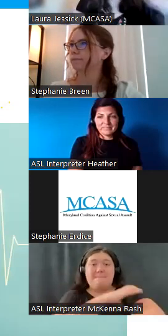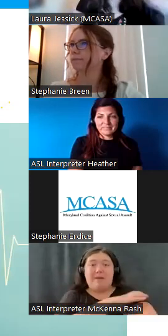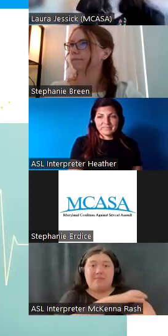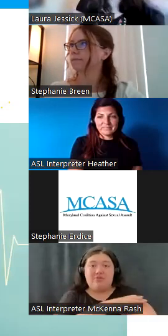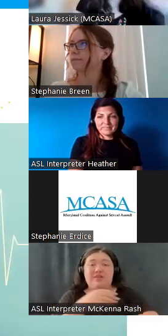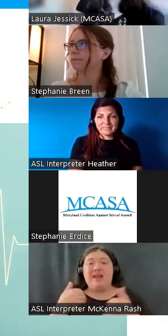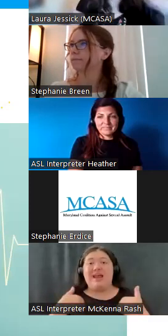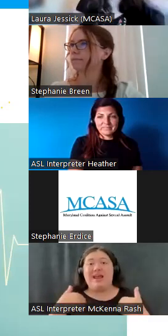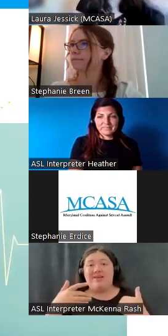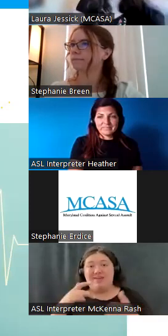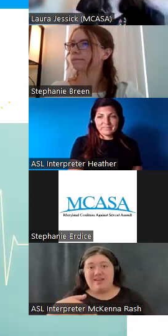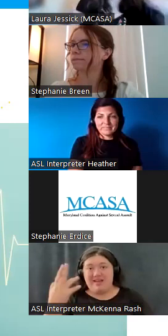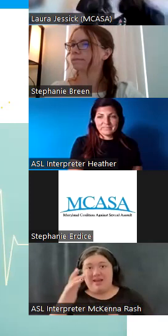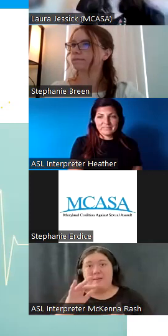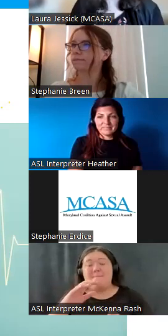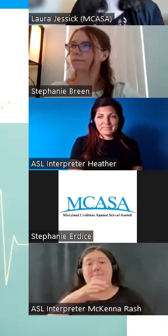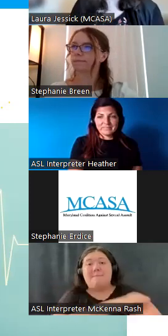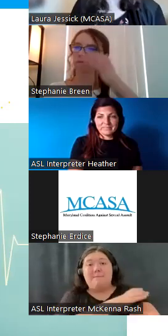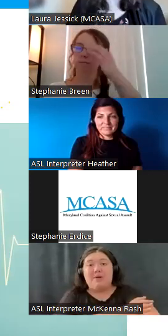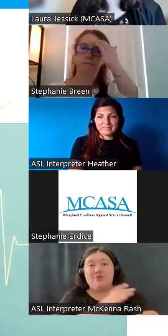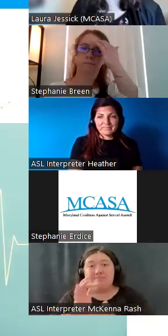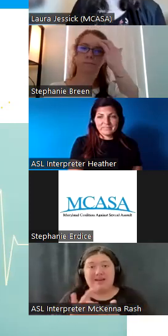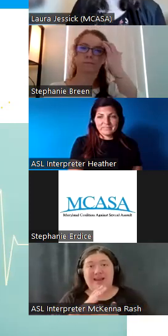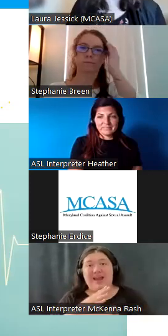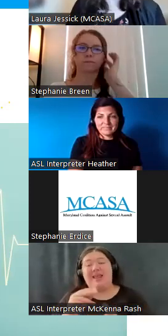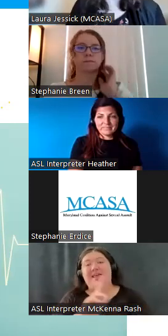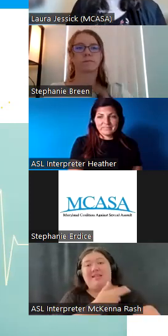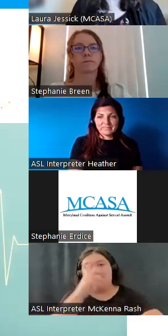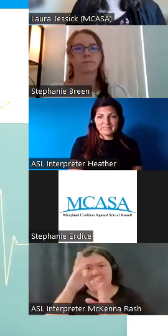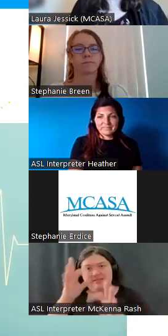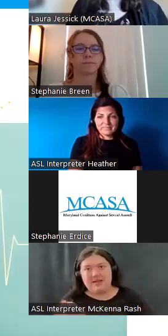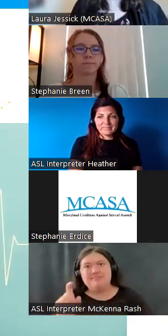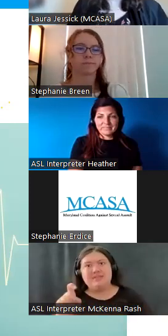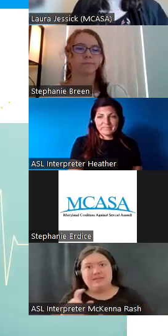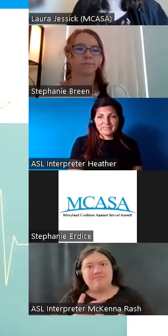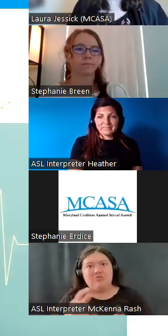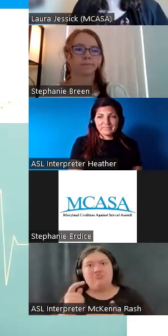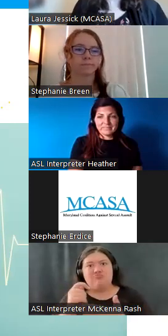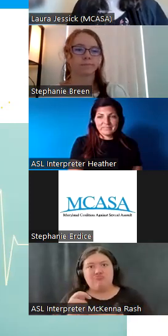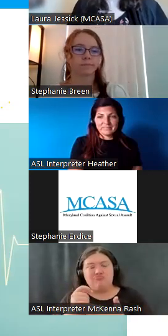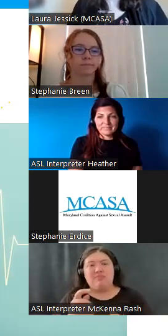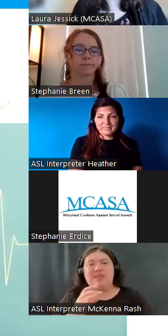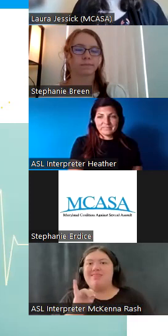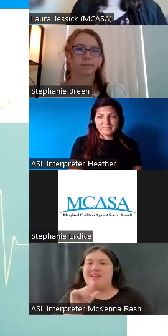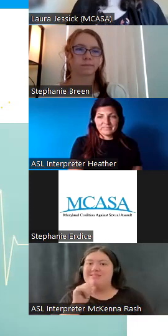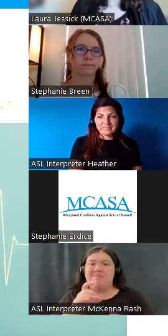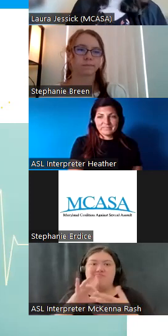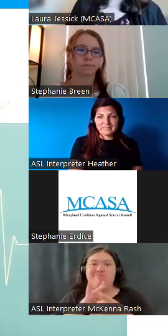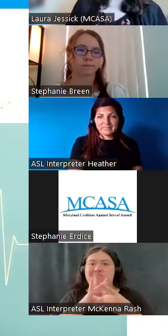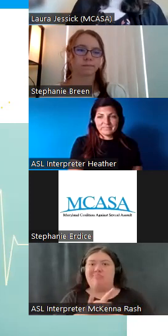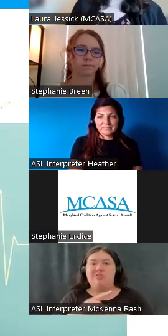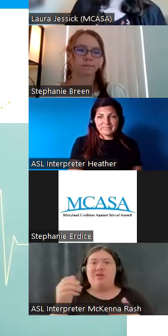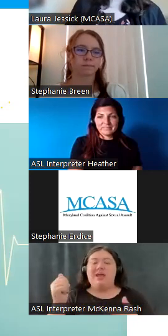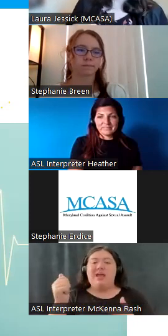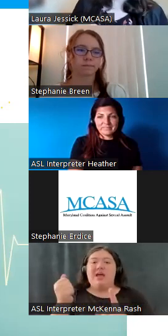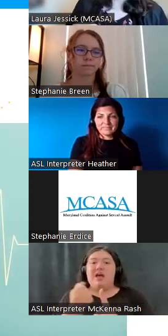pressure medication and the hospital deems that some treatment is needed, that's not necessarily related to the sexual assault itself, and the patient may